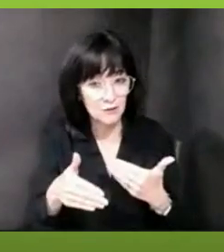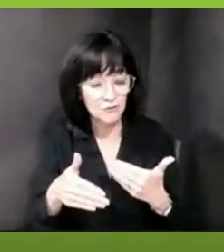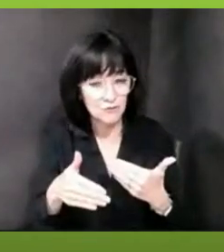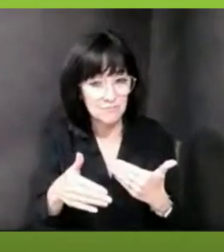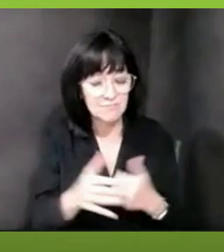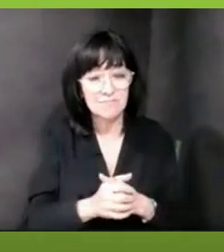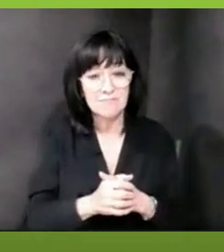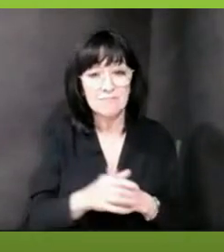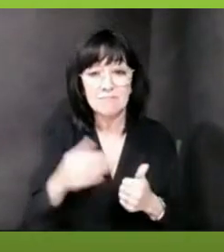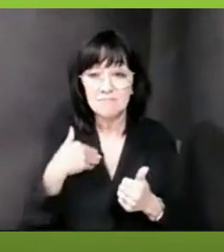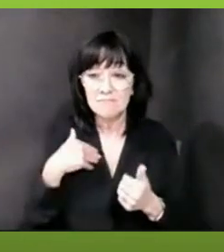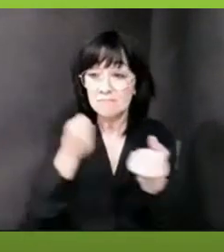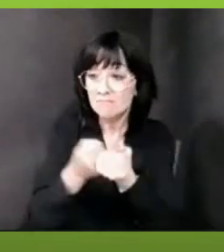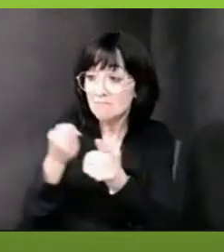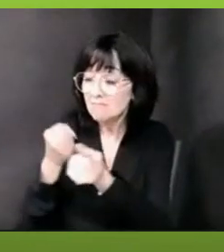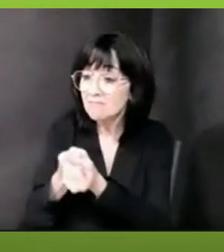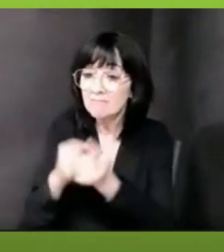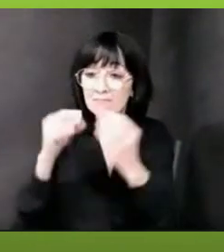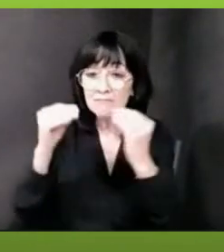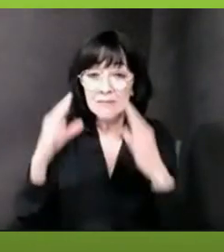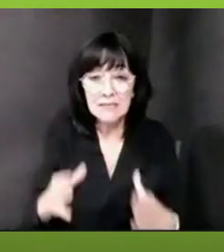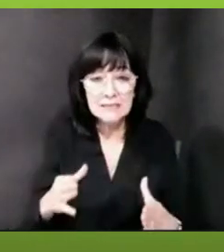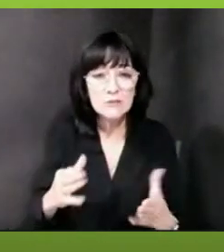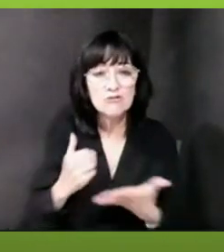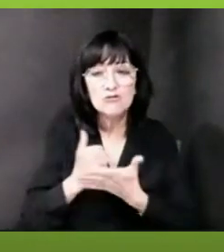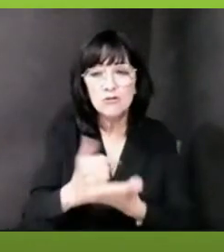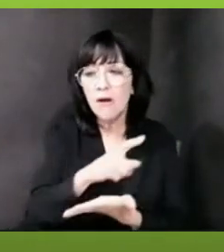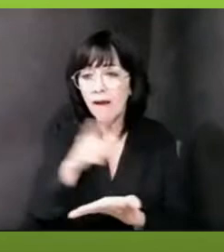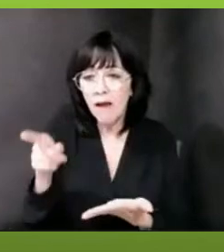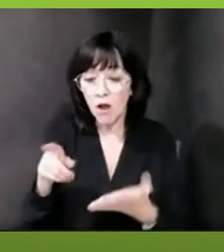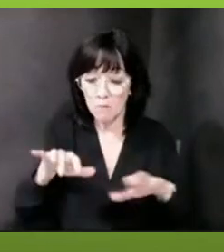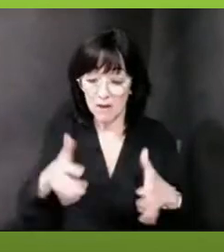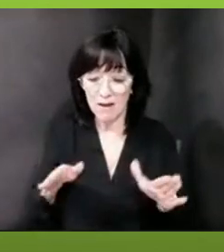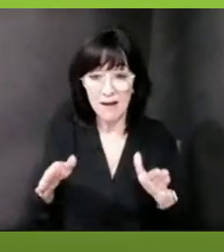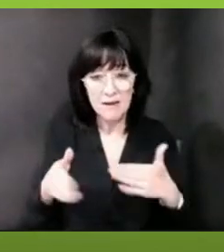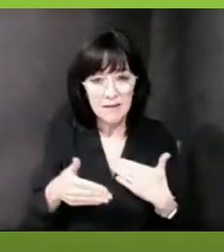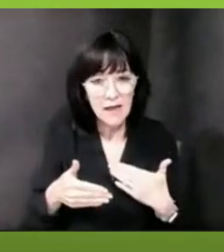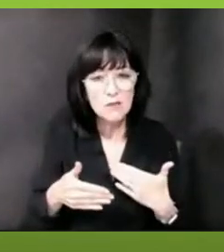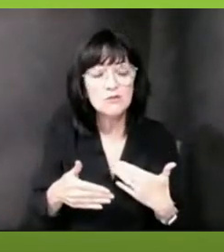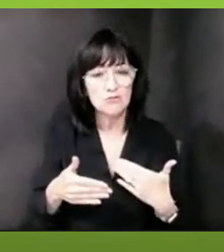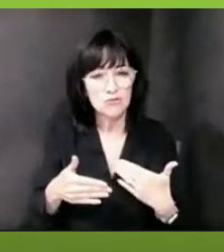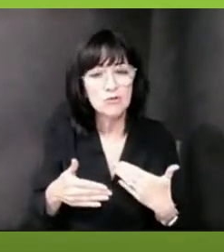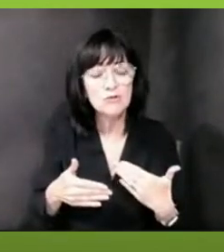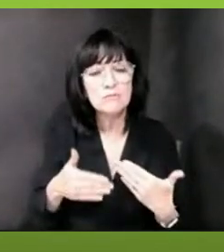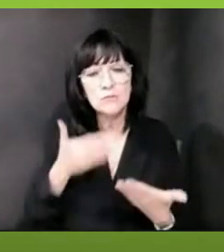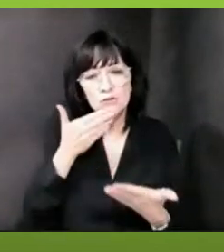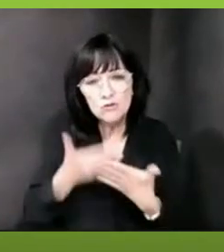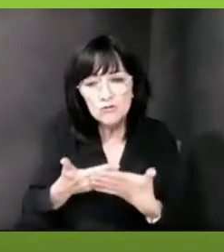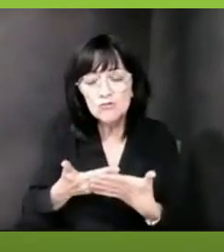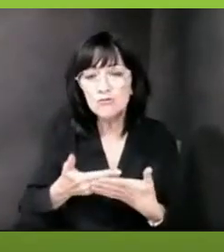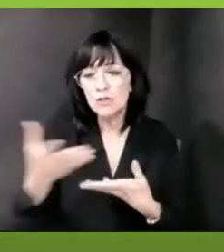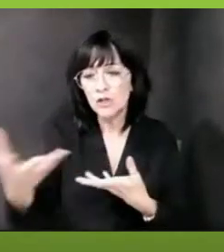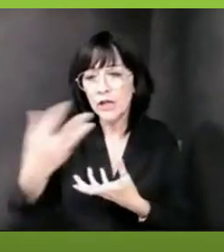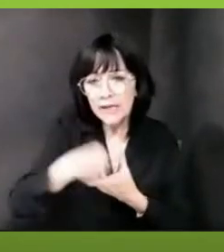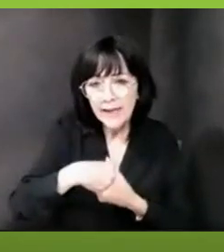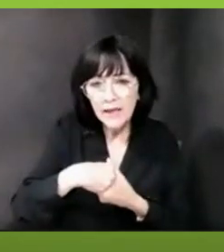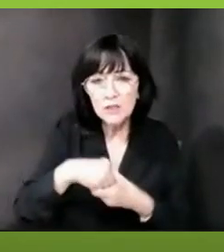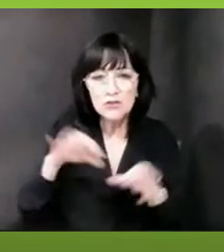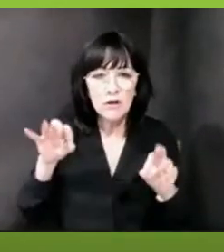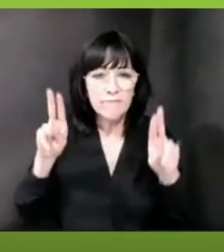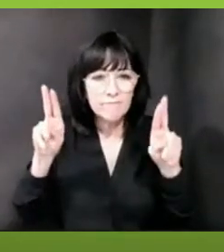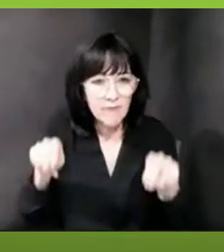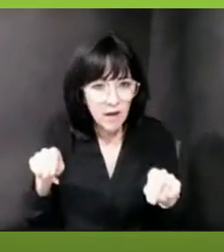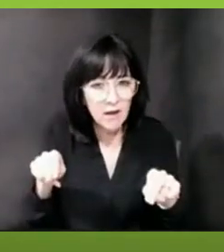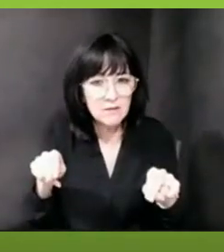classroom as wonderful and engaging and fun, then the kids are going to want to stay in that classroom. And then you can build